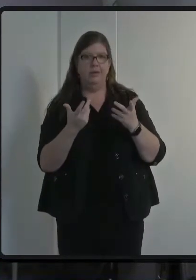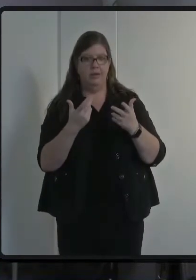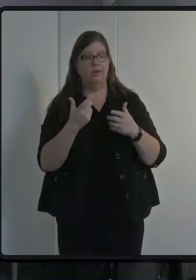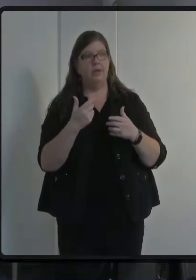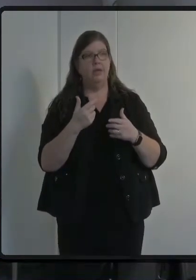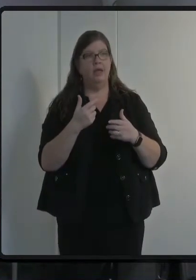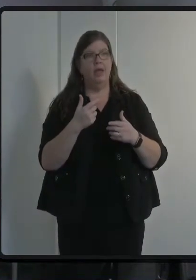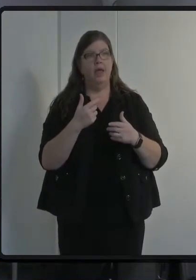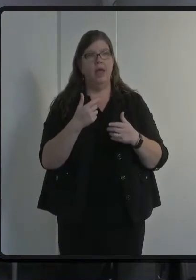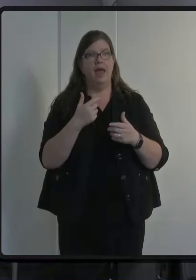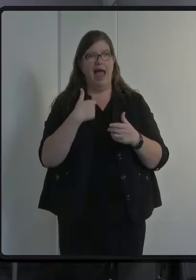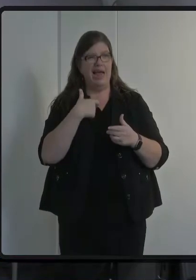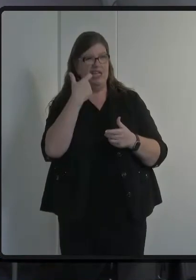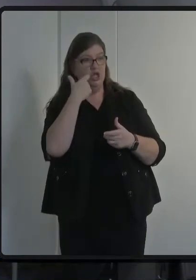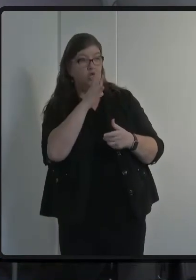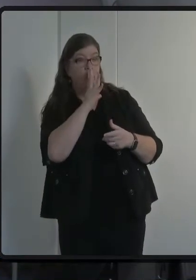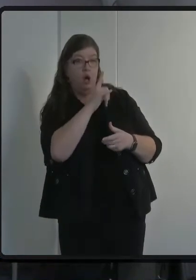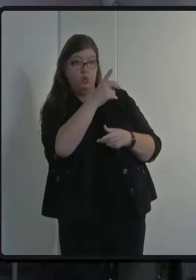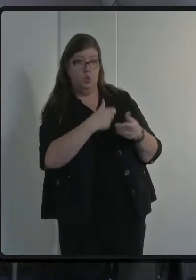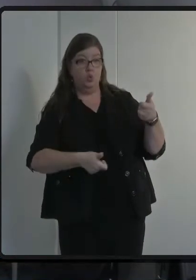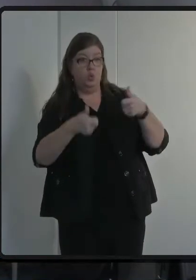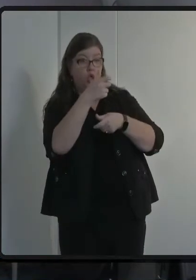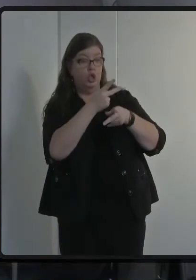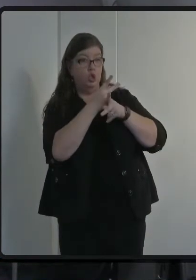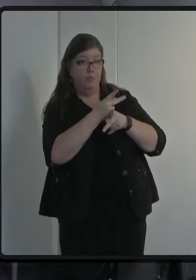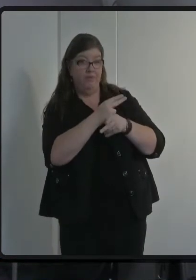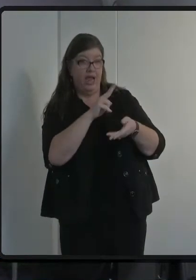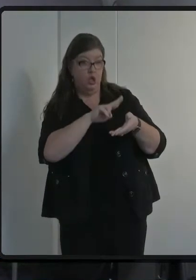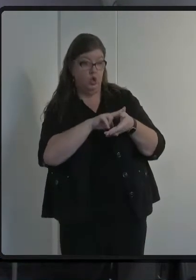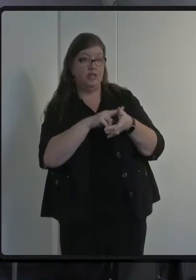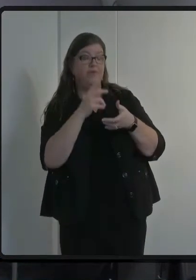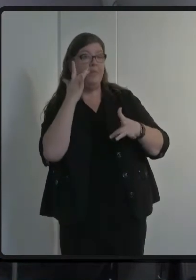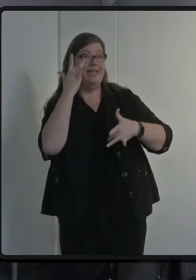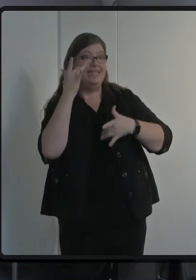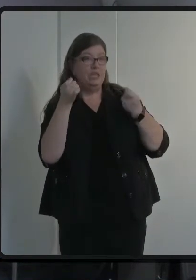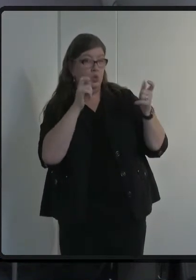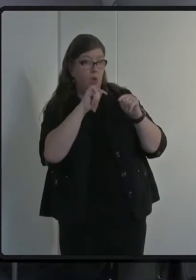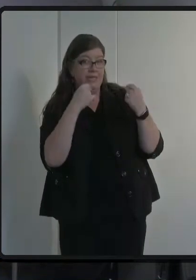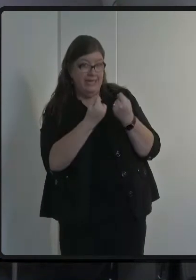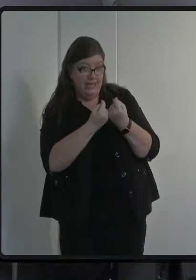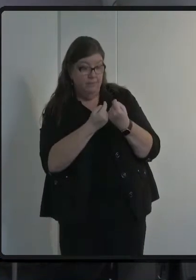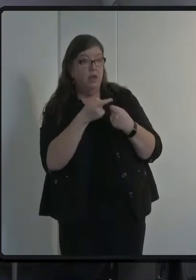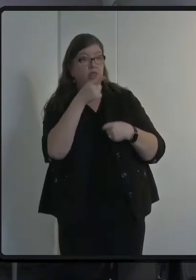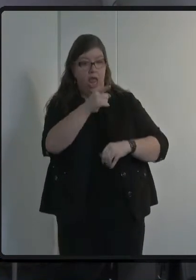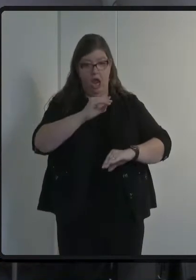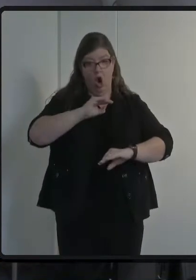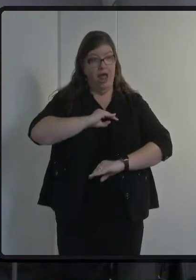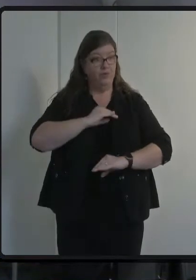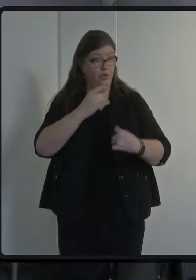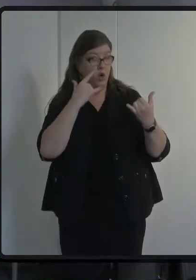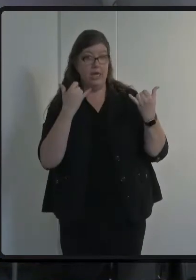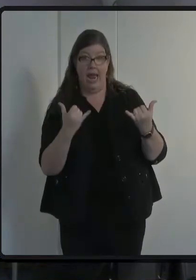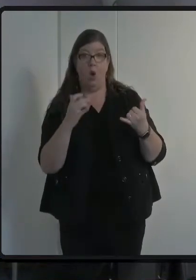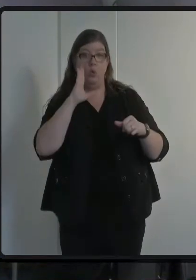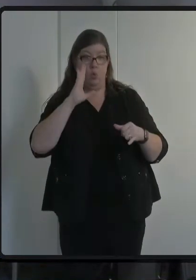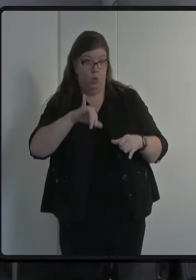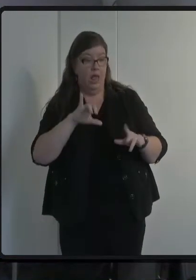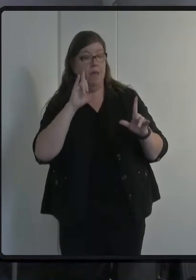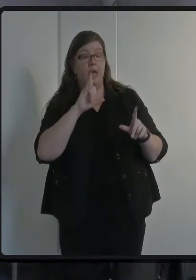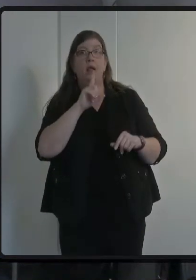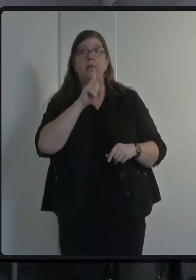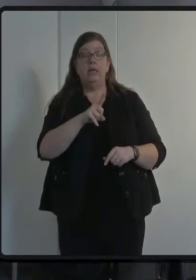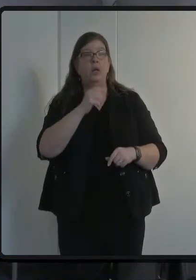talked to the supervising nurse from our disease control team earlier this afternoon, and they're covered for right now. But it's